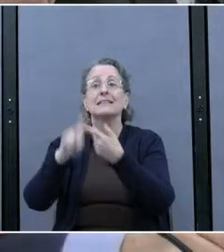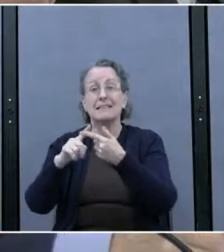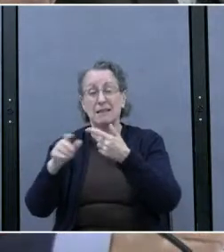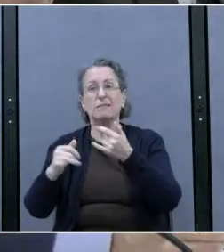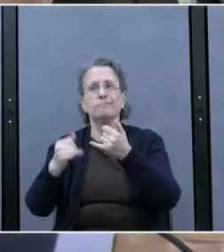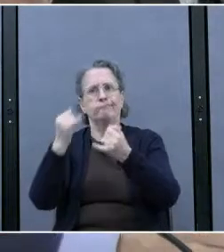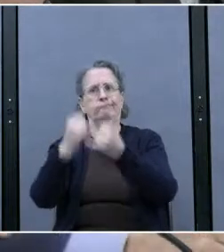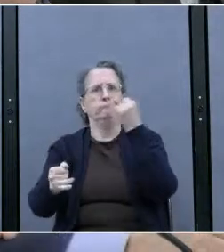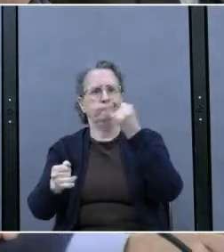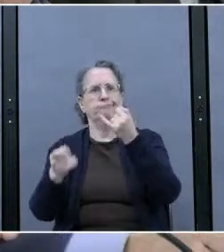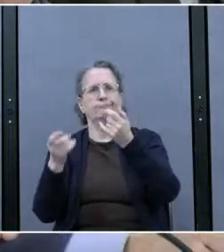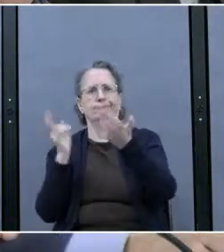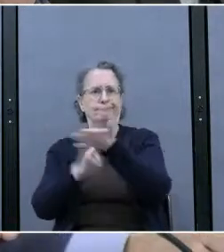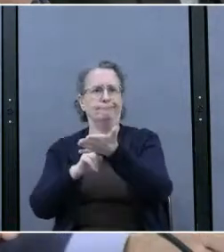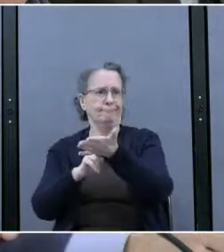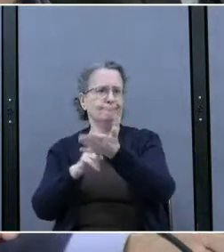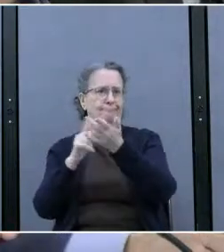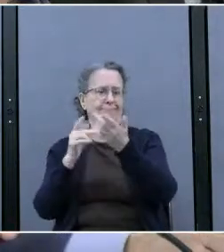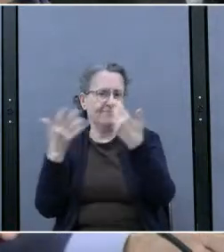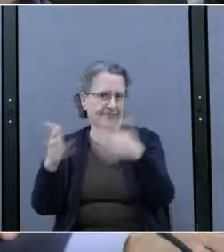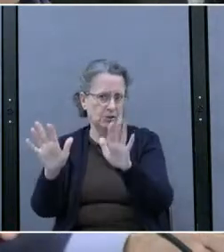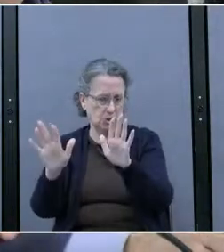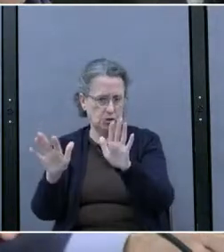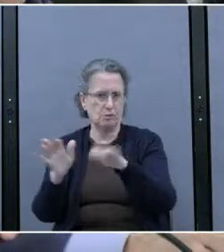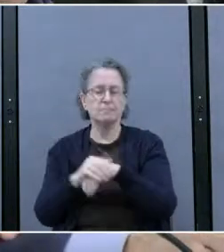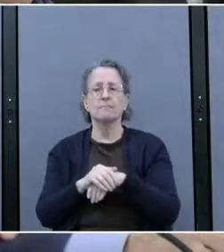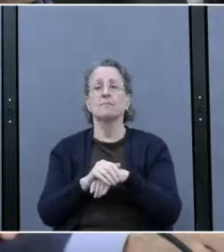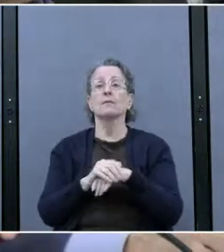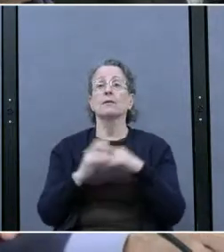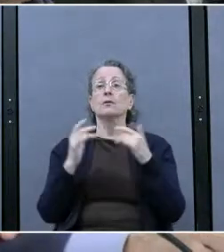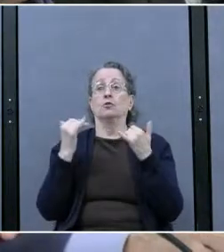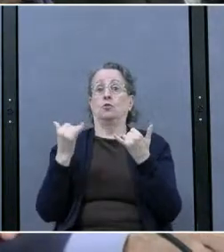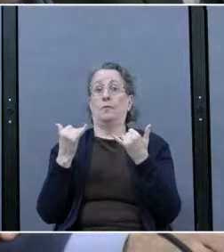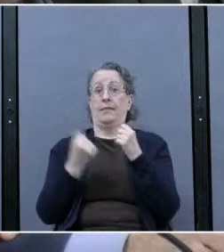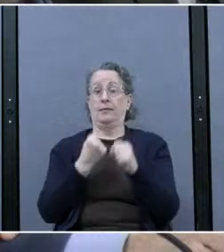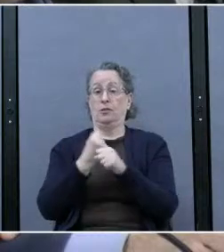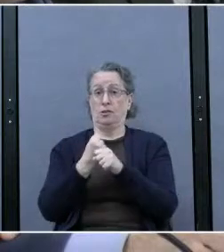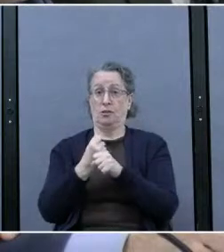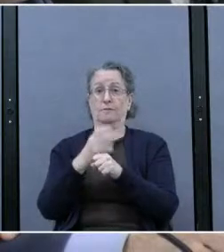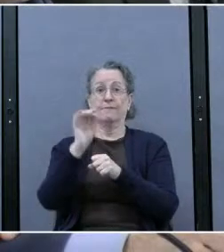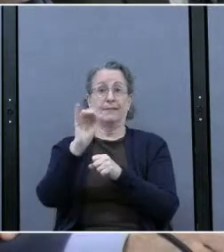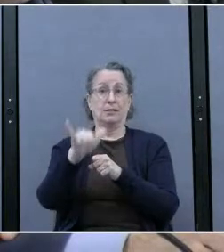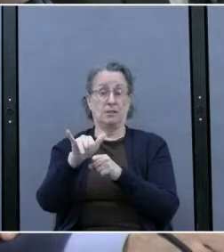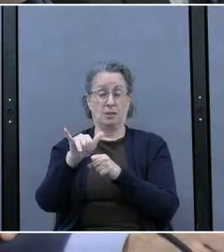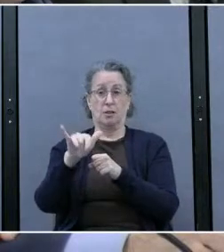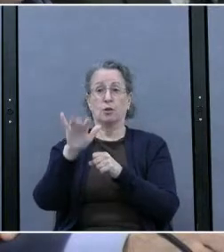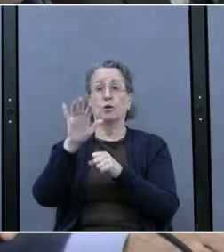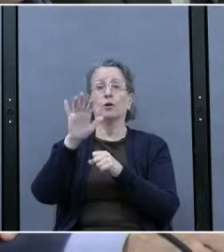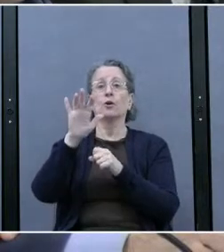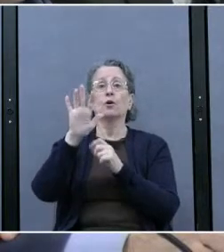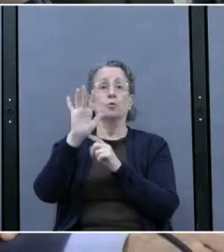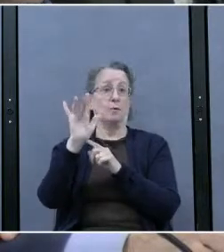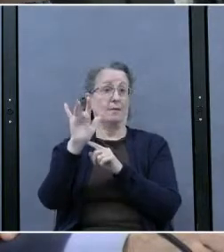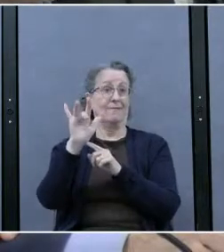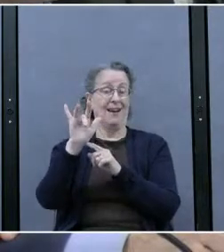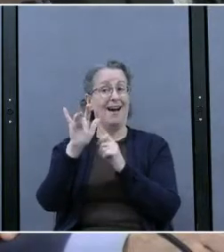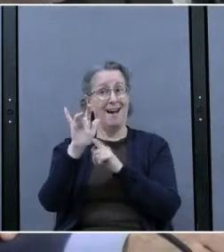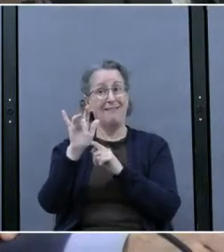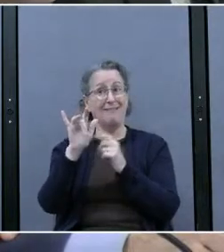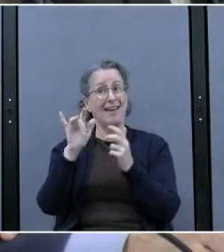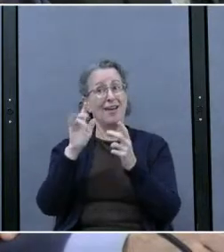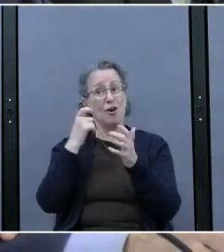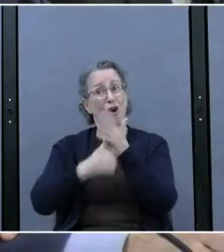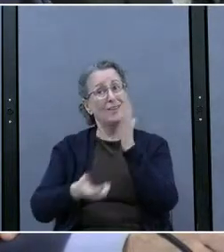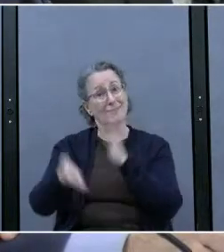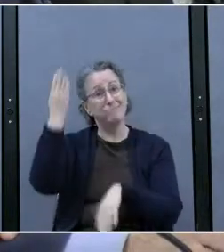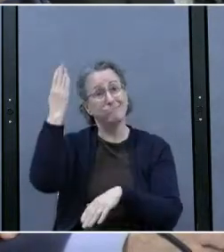in FY25, right, the kind of current budget year that we're in, that we didn't anticipate, and this is those costs. Is that